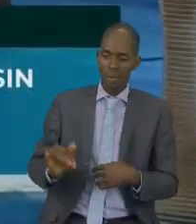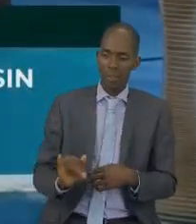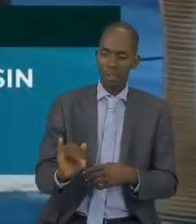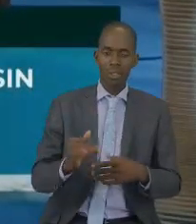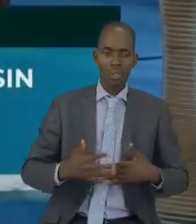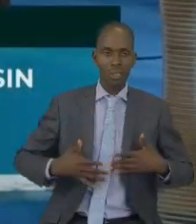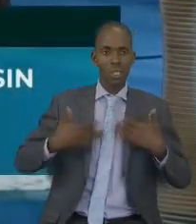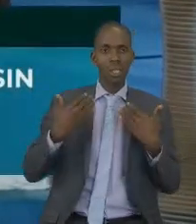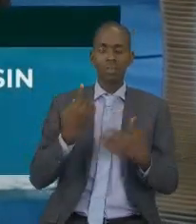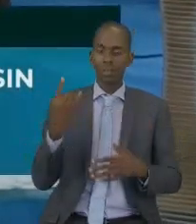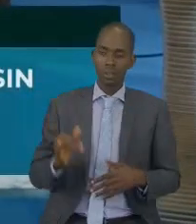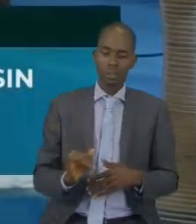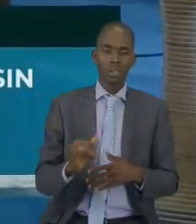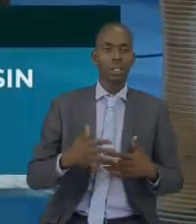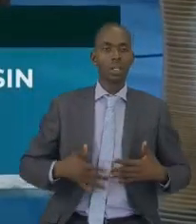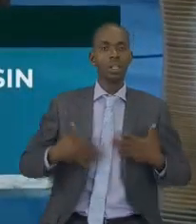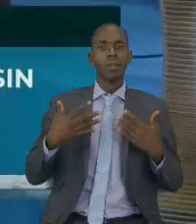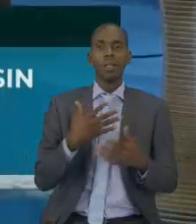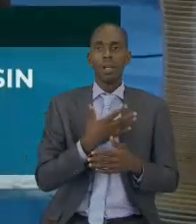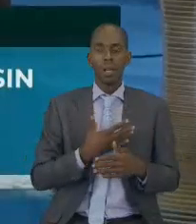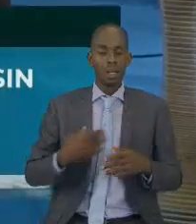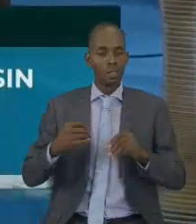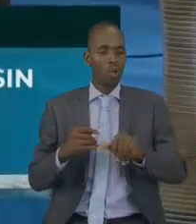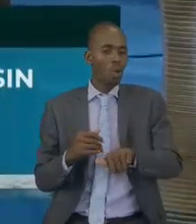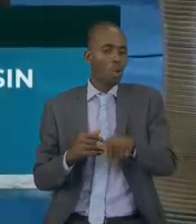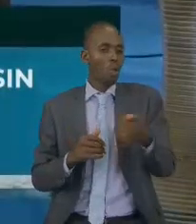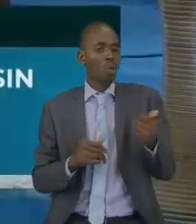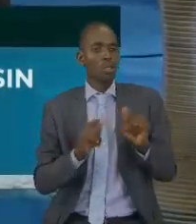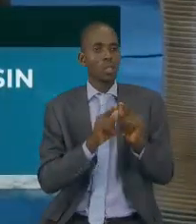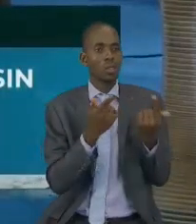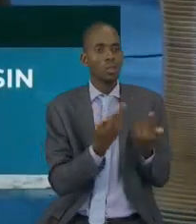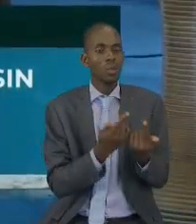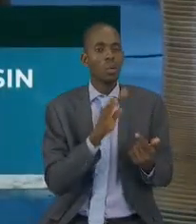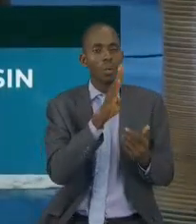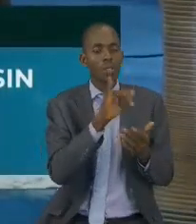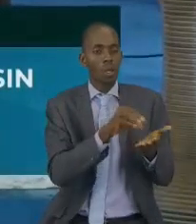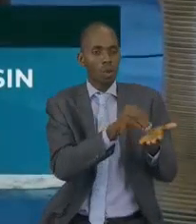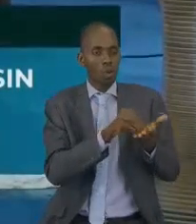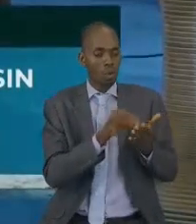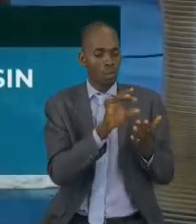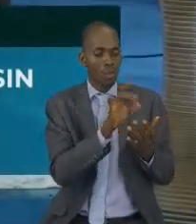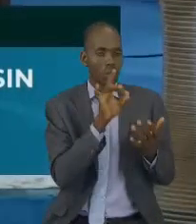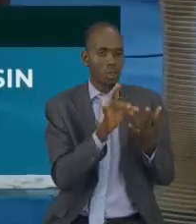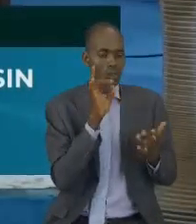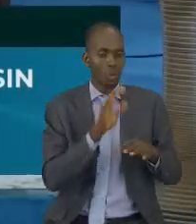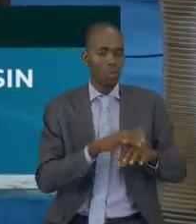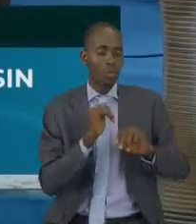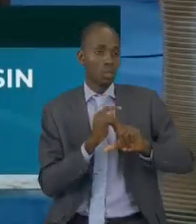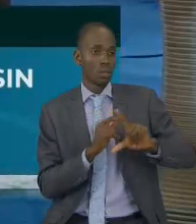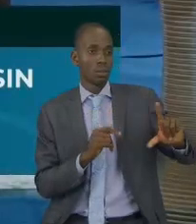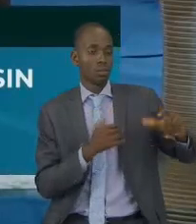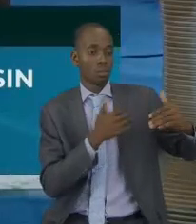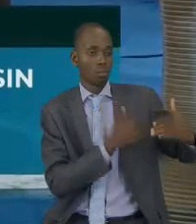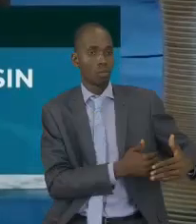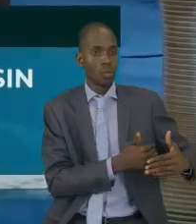life, eternal life, and the other group by their choice on the left hand side. You